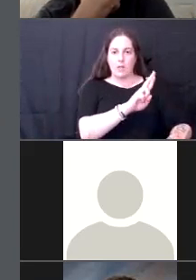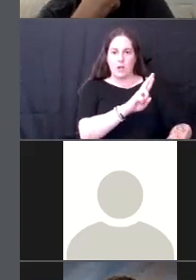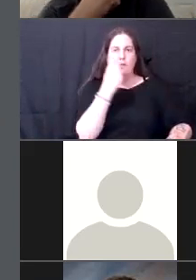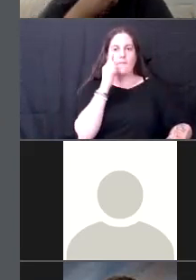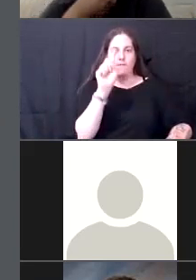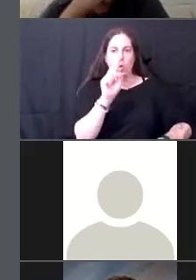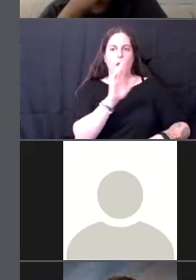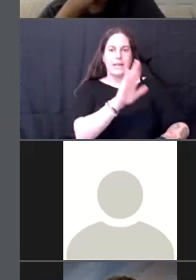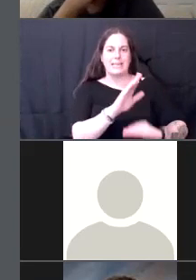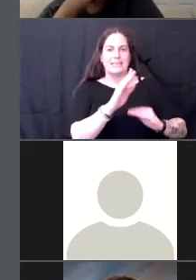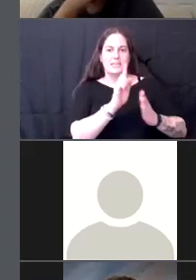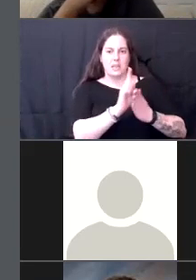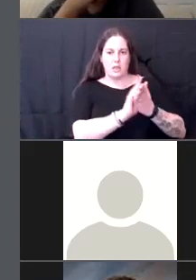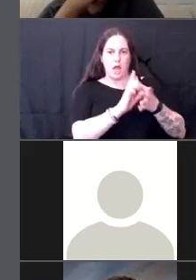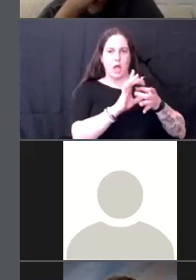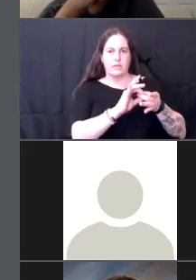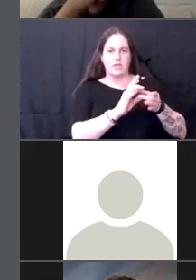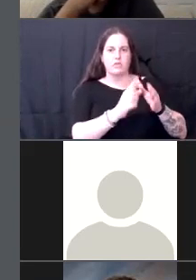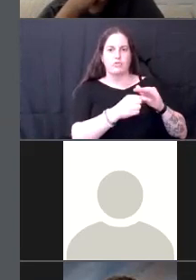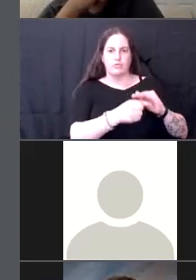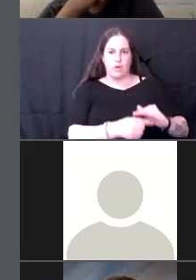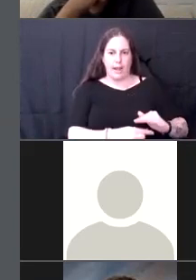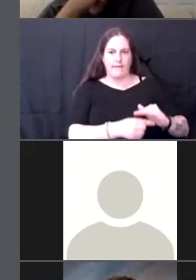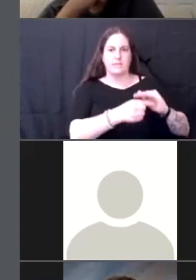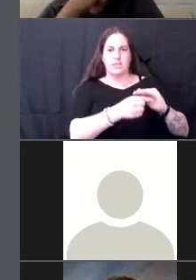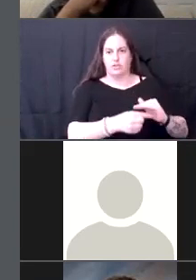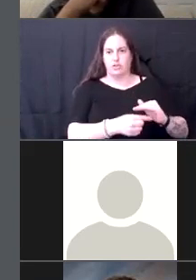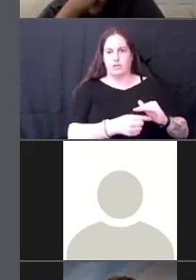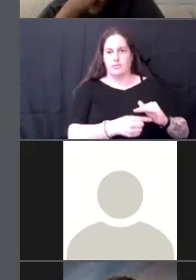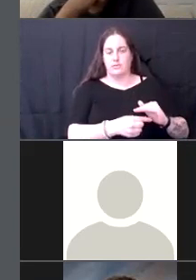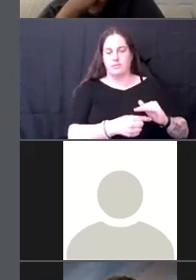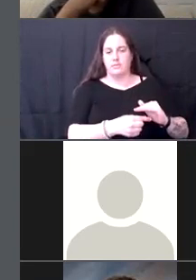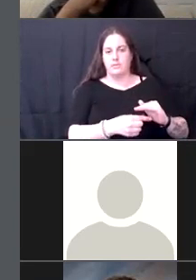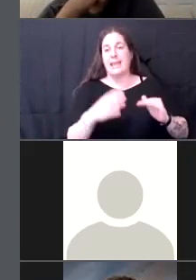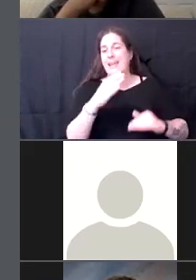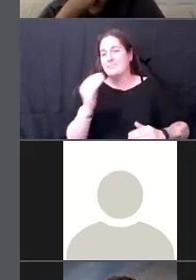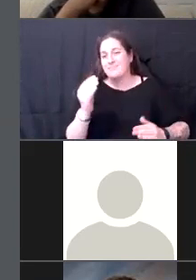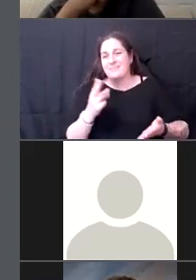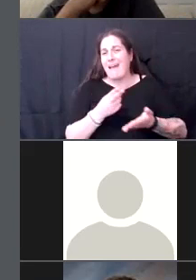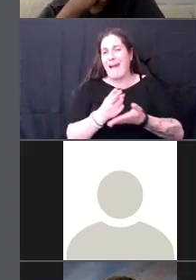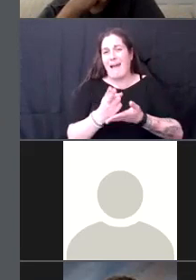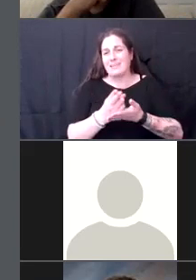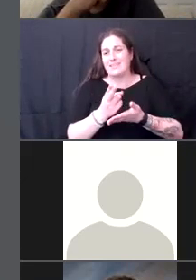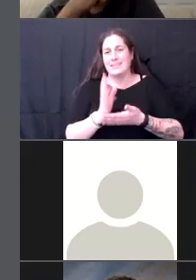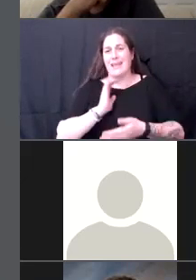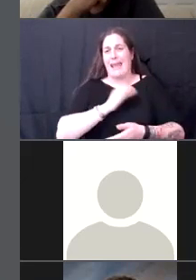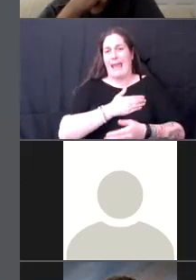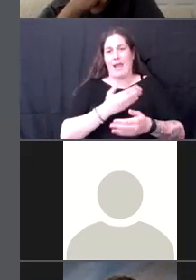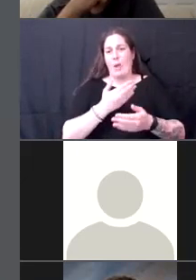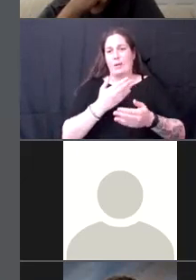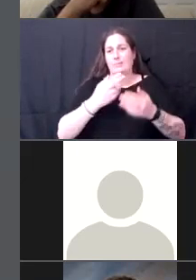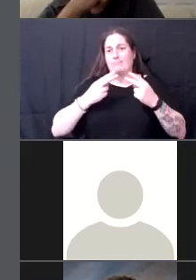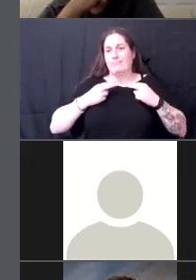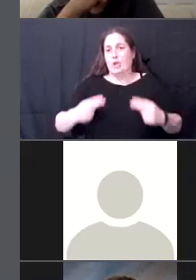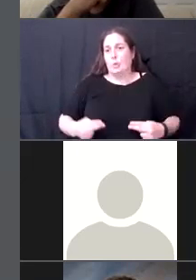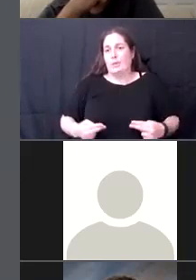And, truthfully, human beings have always been interested in the planets. That we have